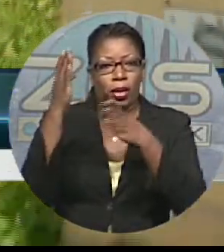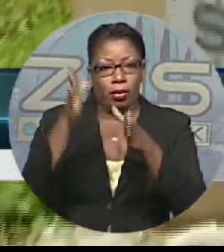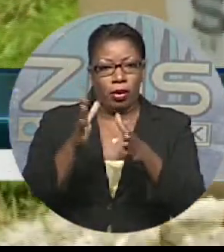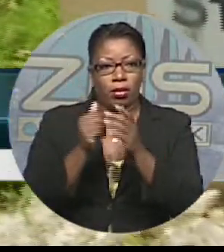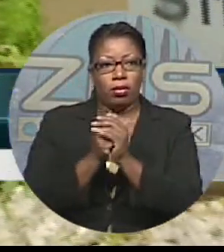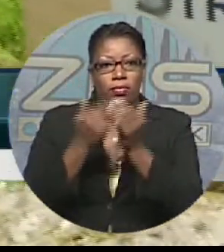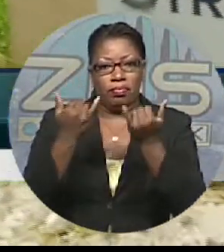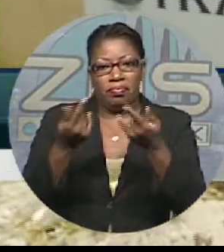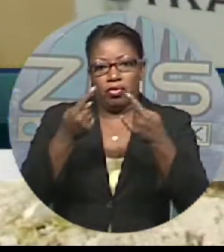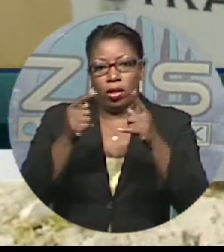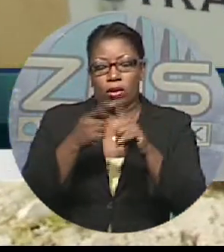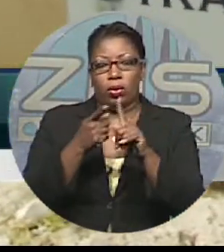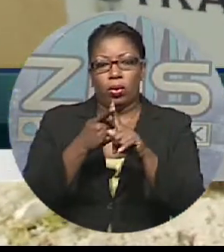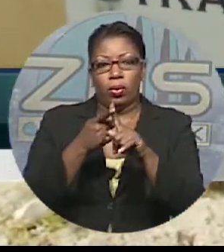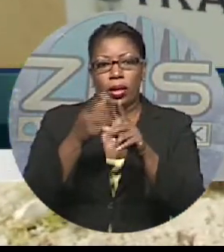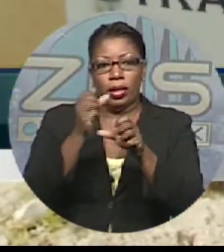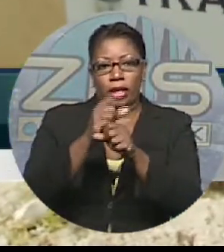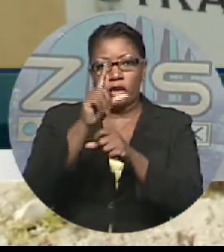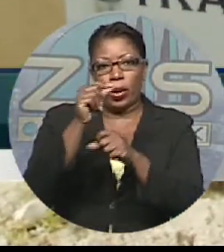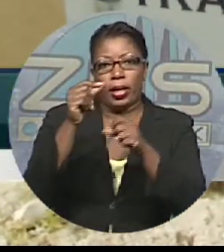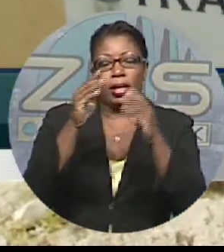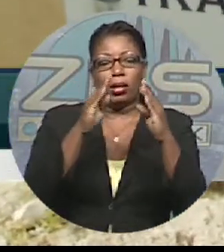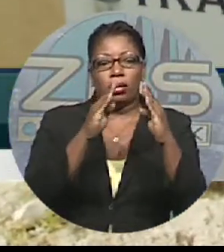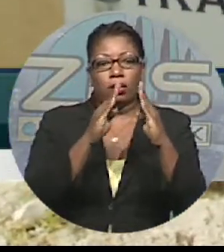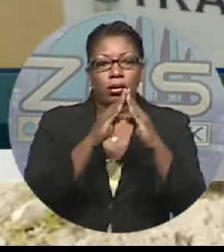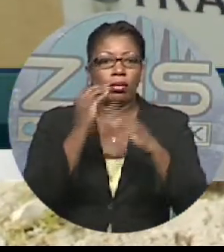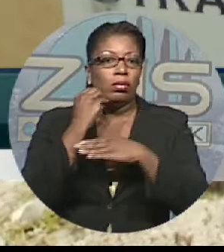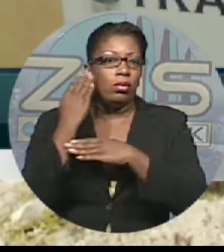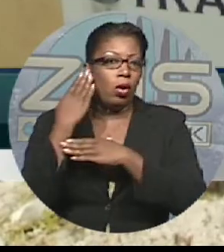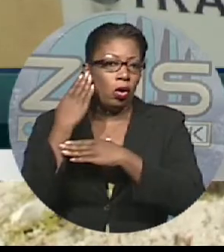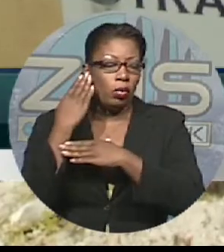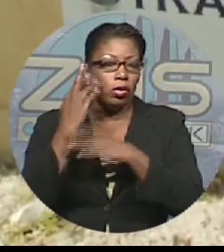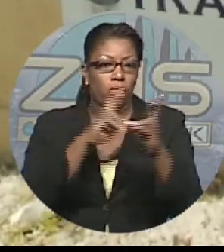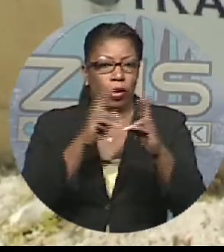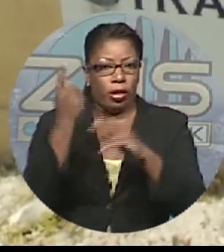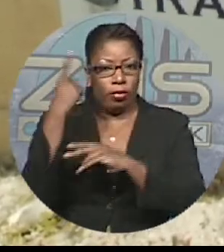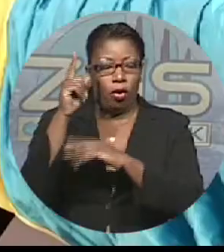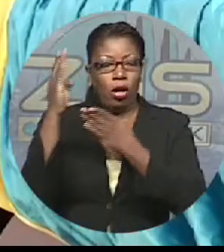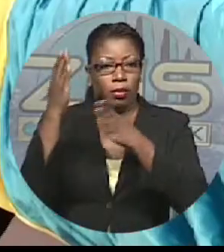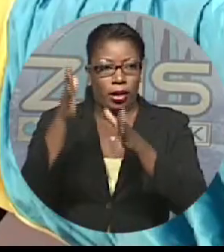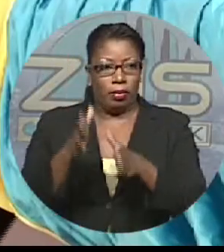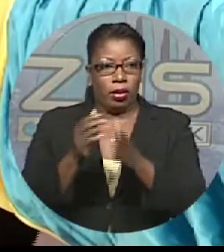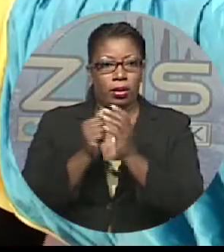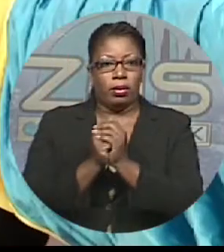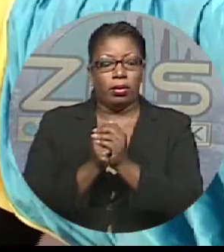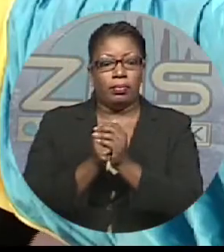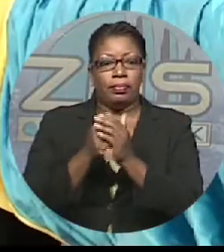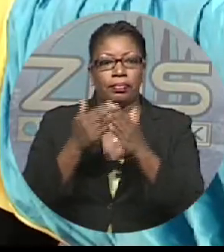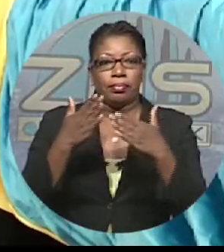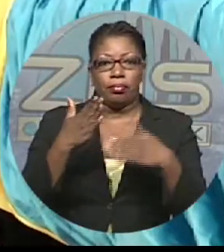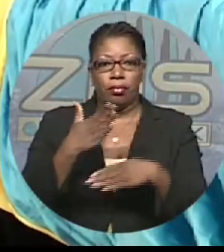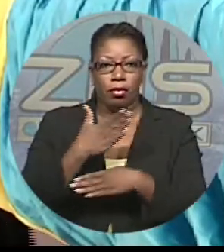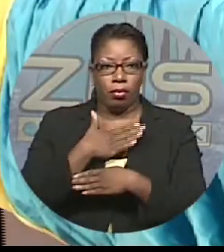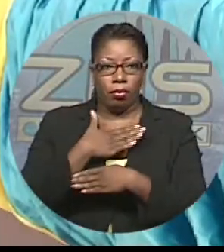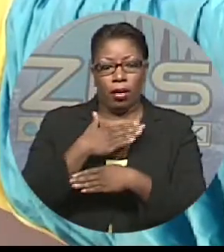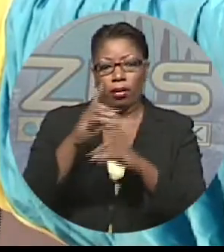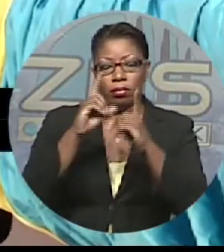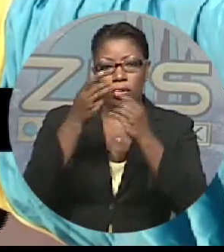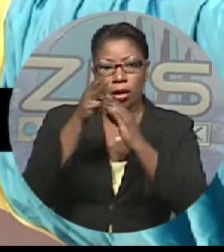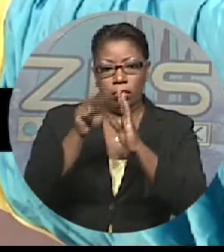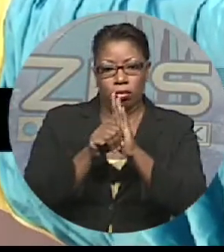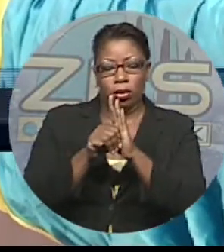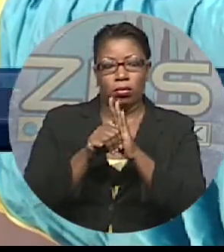20 homes in Strawn Hills Estate completed and available for potential homeowners. My department has begun the process